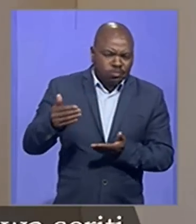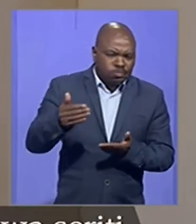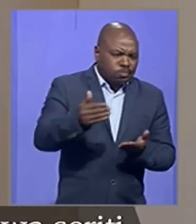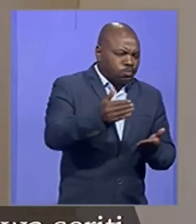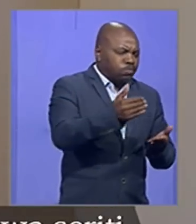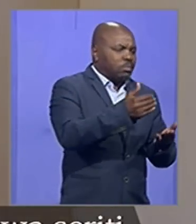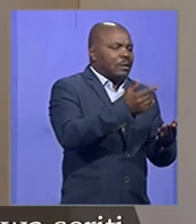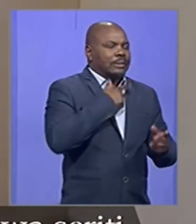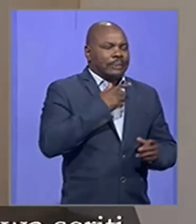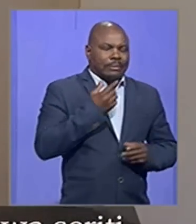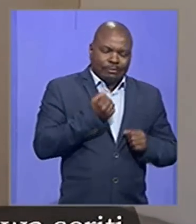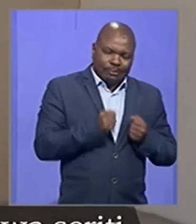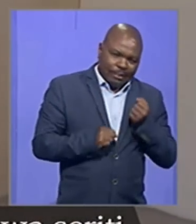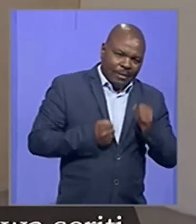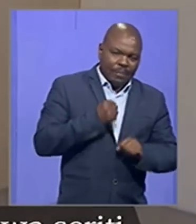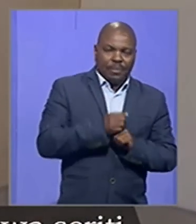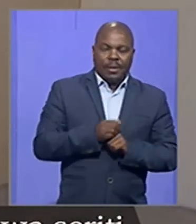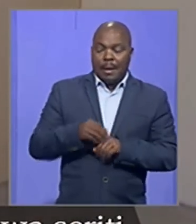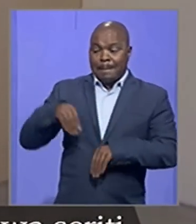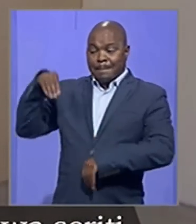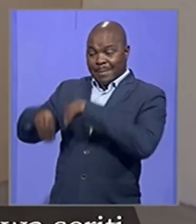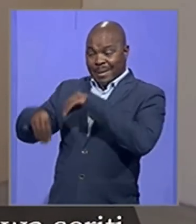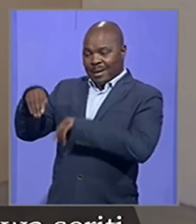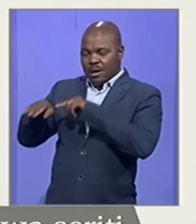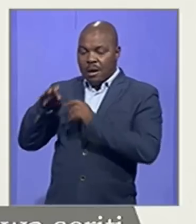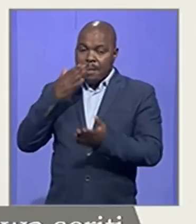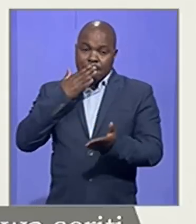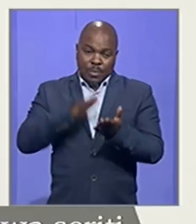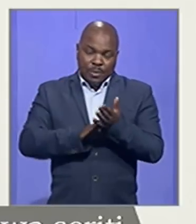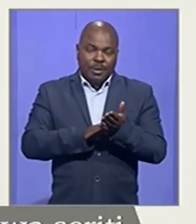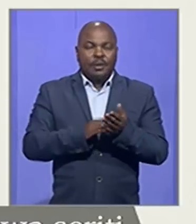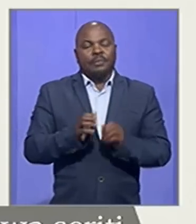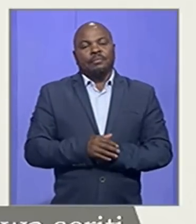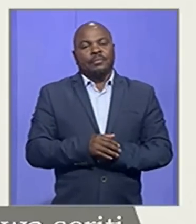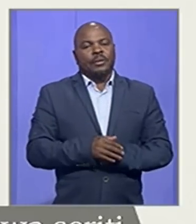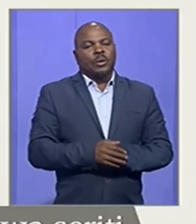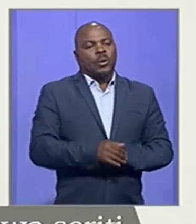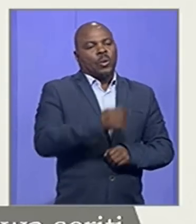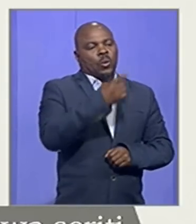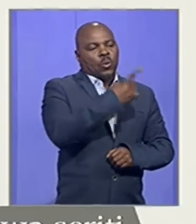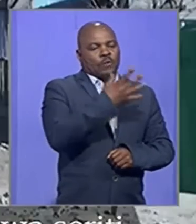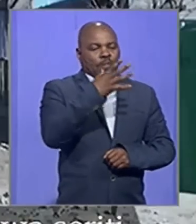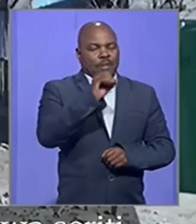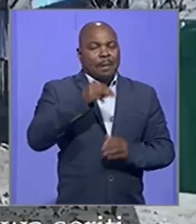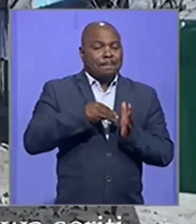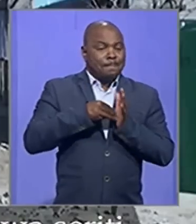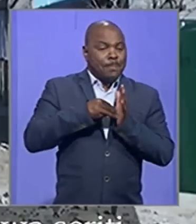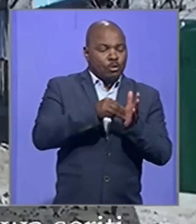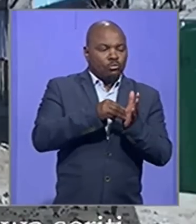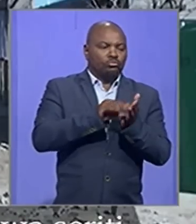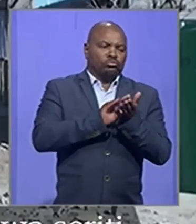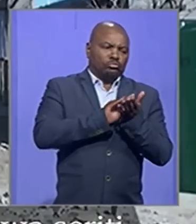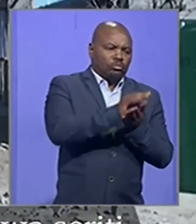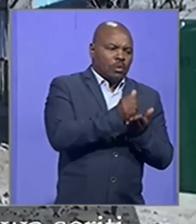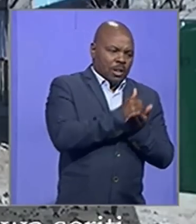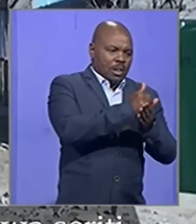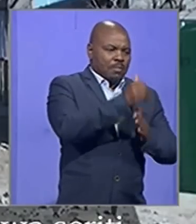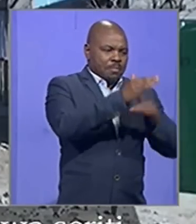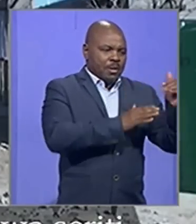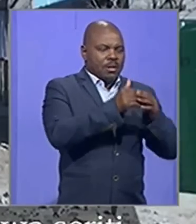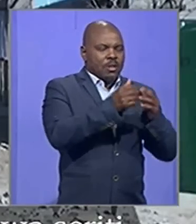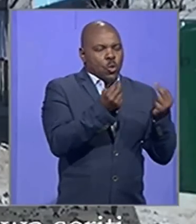bona. Moepo ya Jagersfontein o tshepišitše diranta tše dimilione tše 150 go tsošološa le go aga dintlo tše